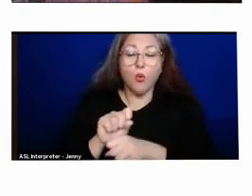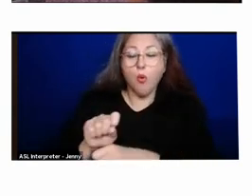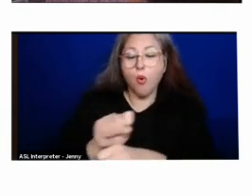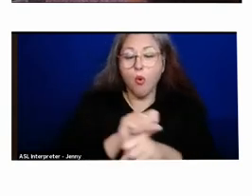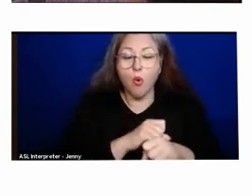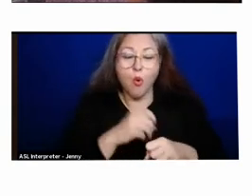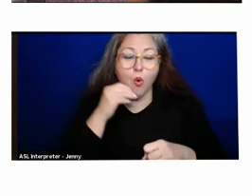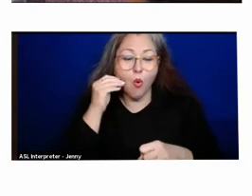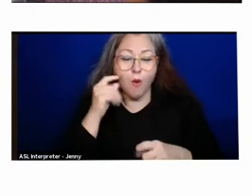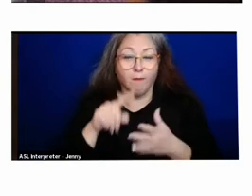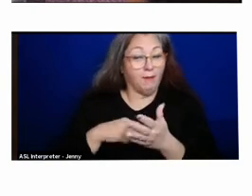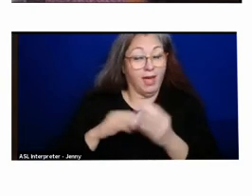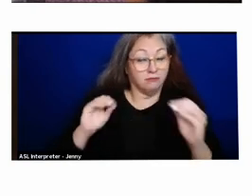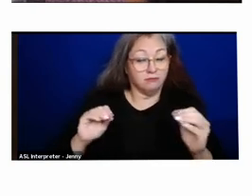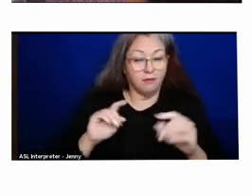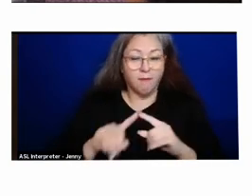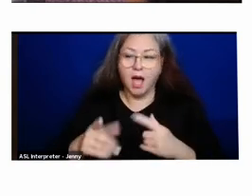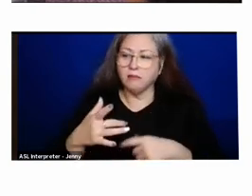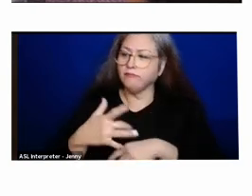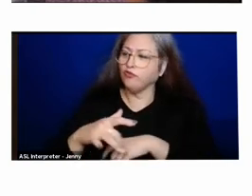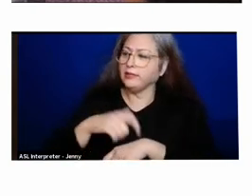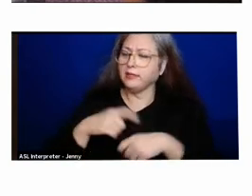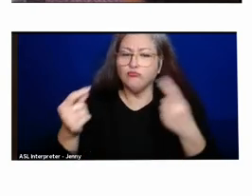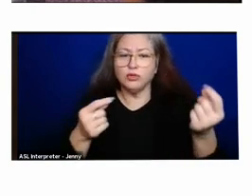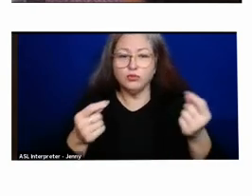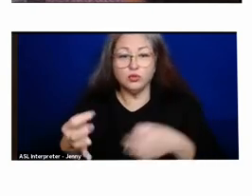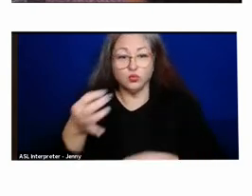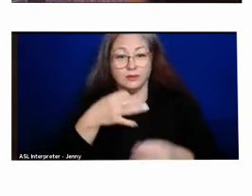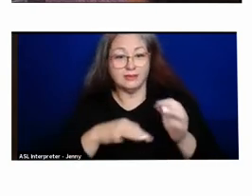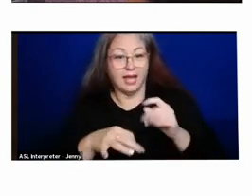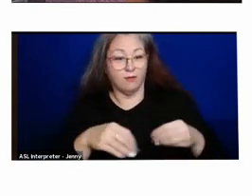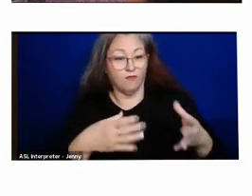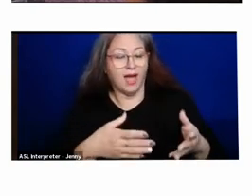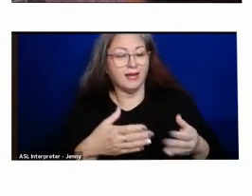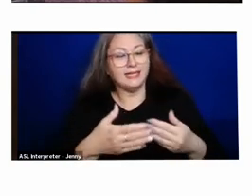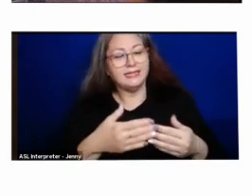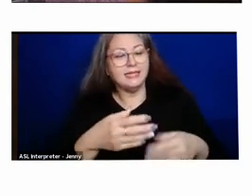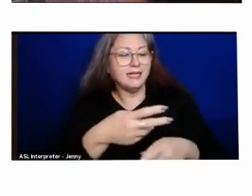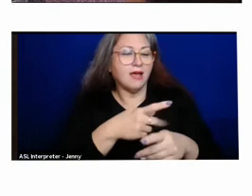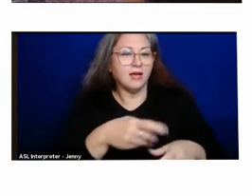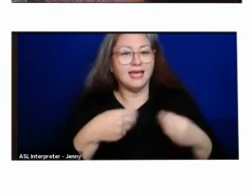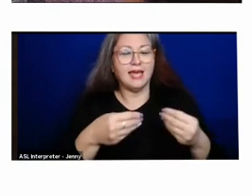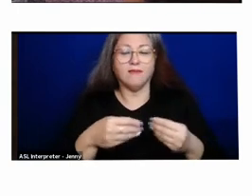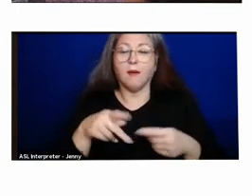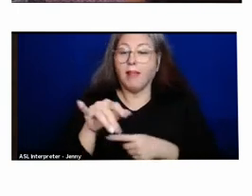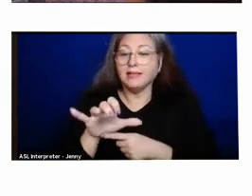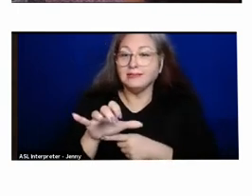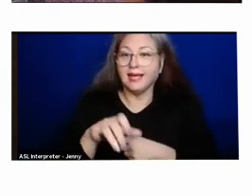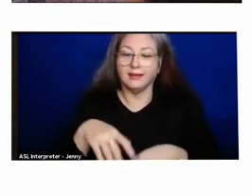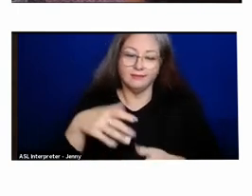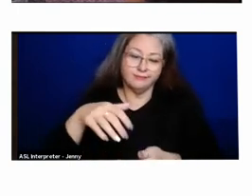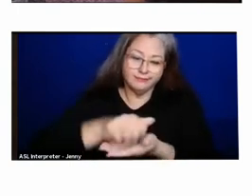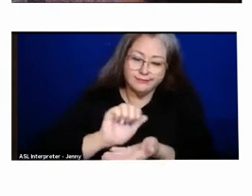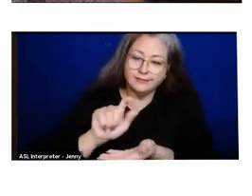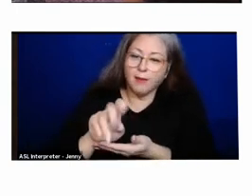free up some time. Instead of paying people for care work, we offered them easy breezy disposable plastic, Tupperware,